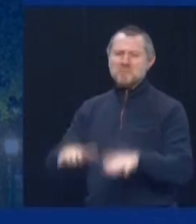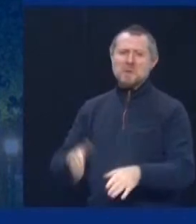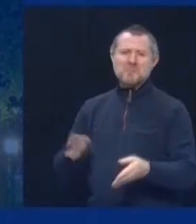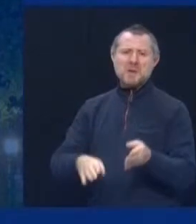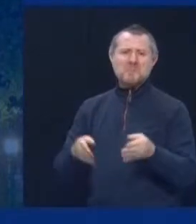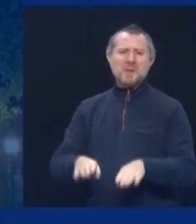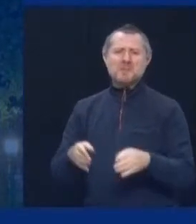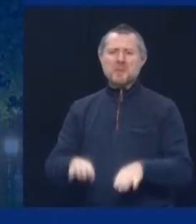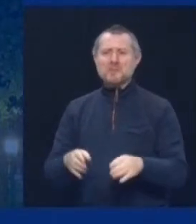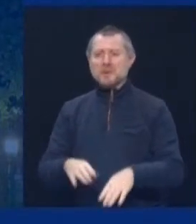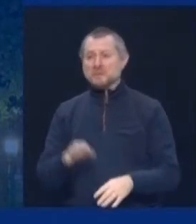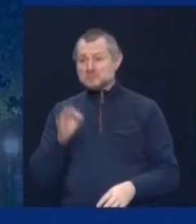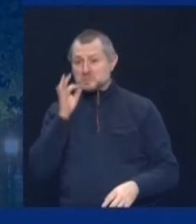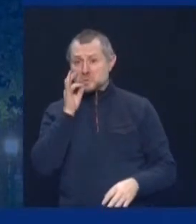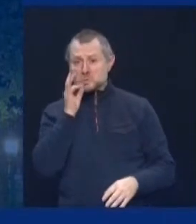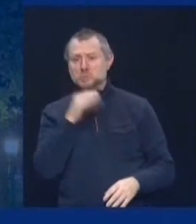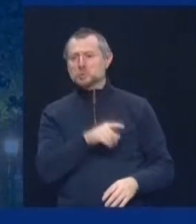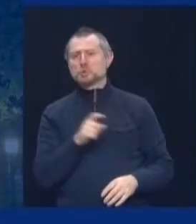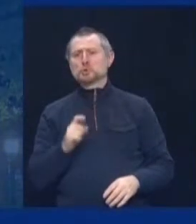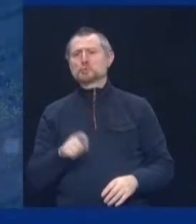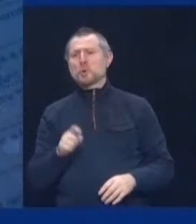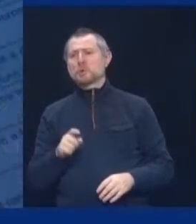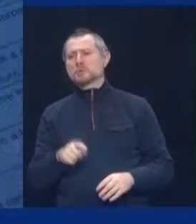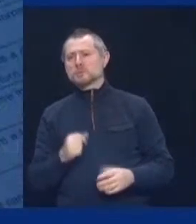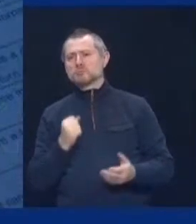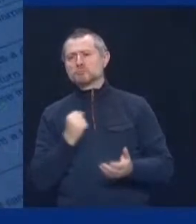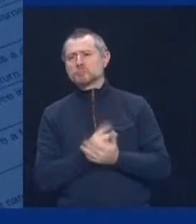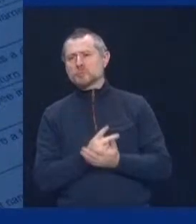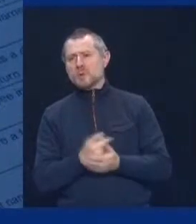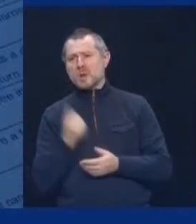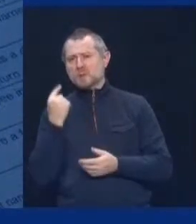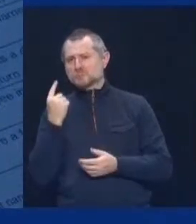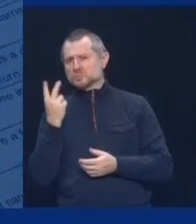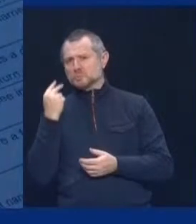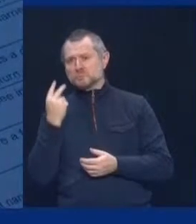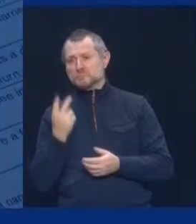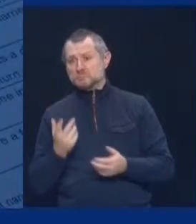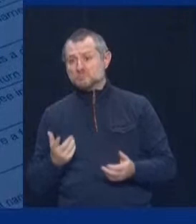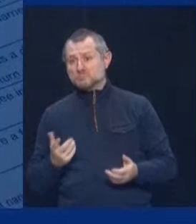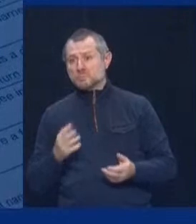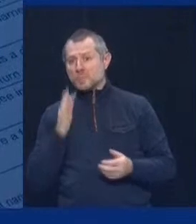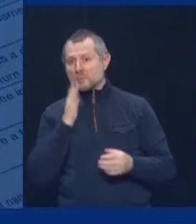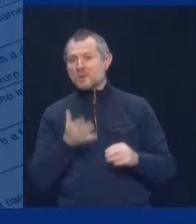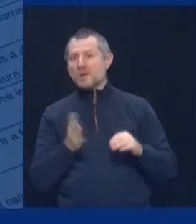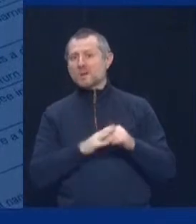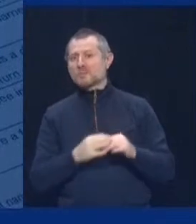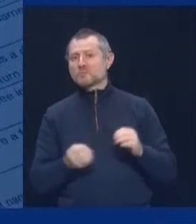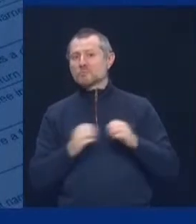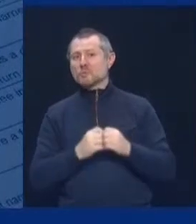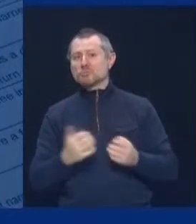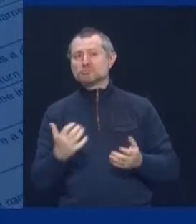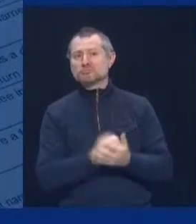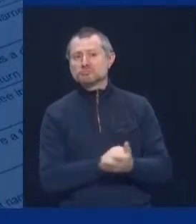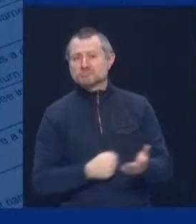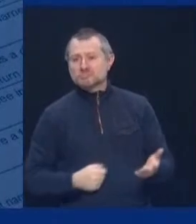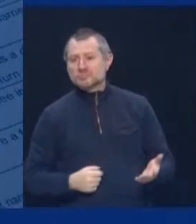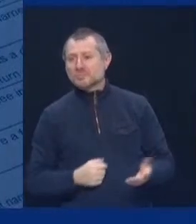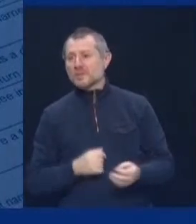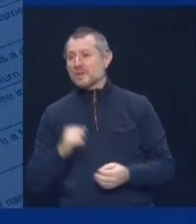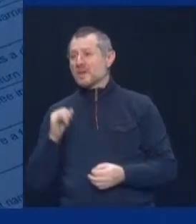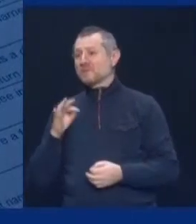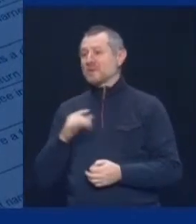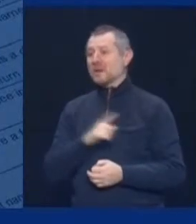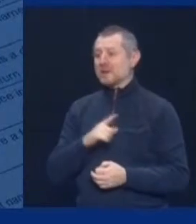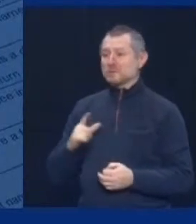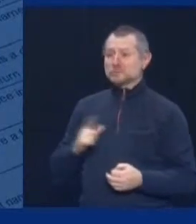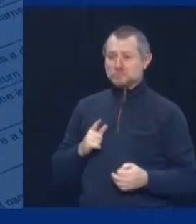Marijuana, we were supposed to have done for the past 2 years anyway, and would raise revenue. So if the legislature wants to